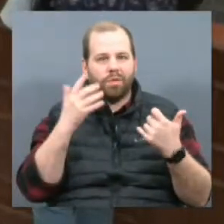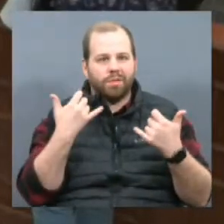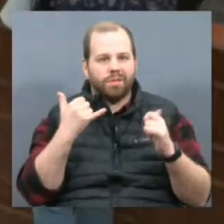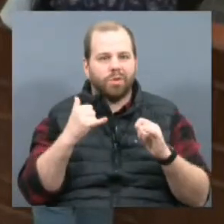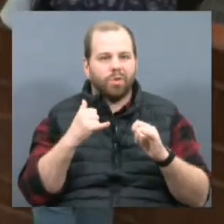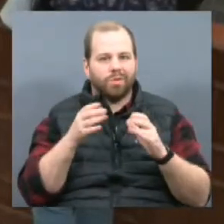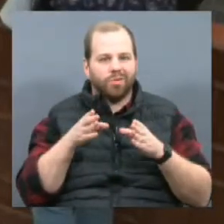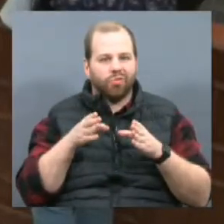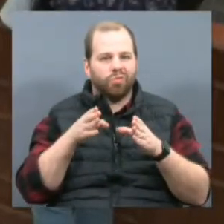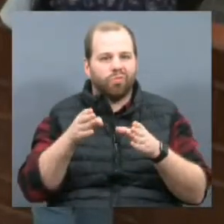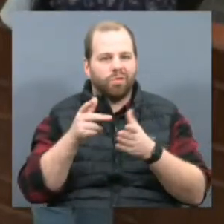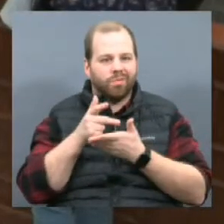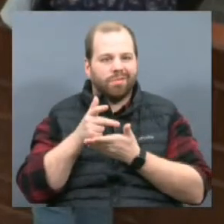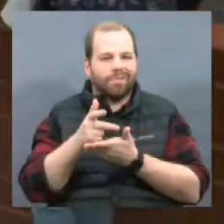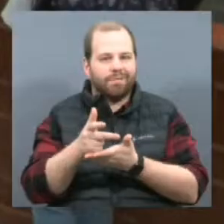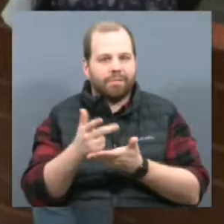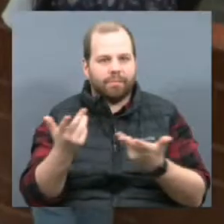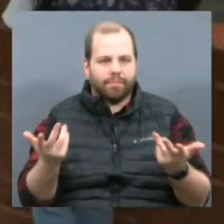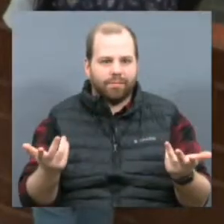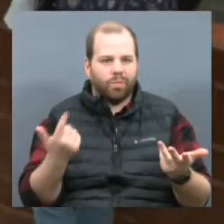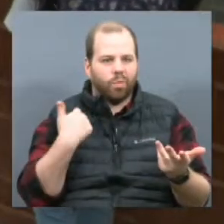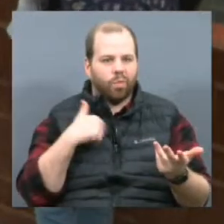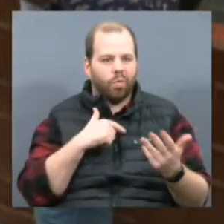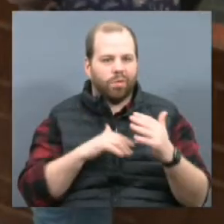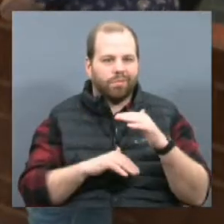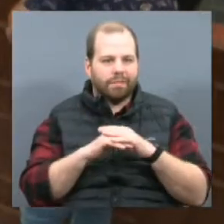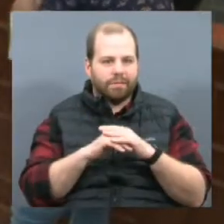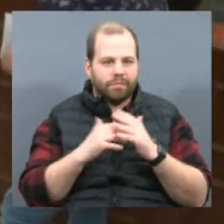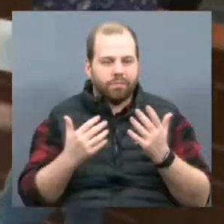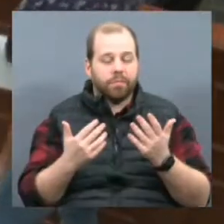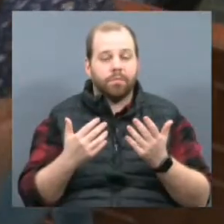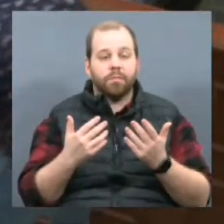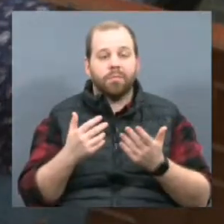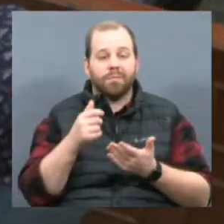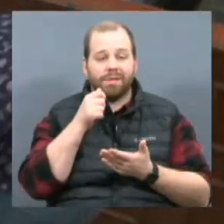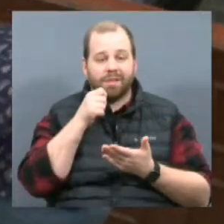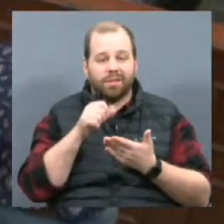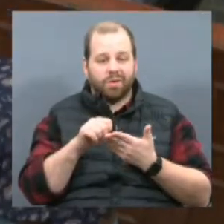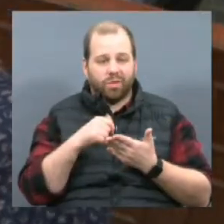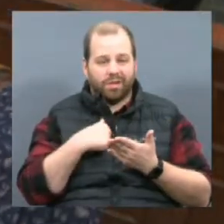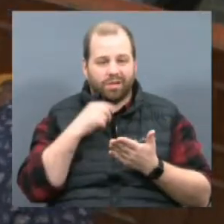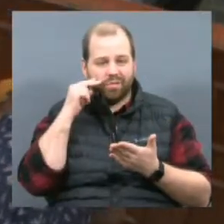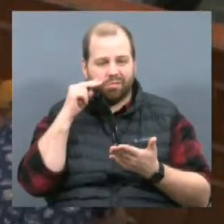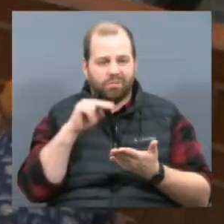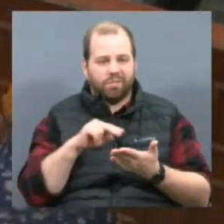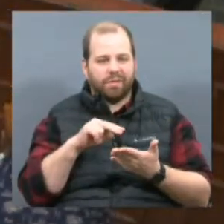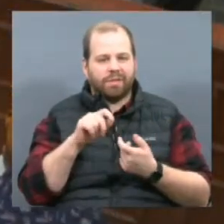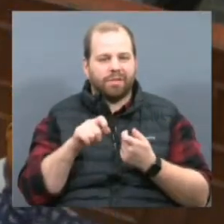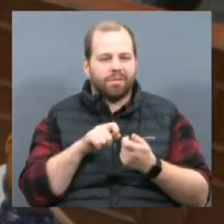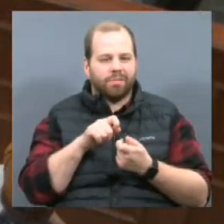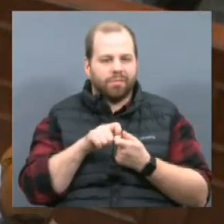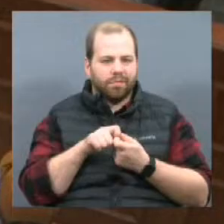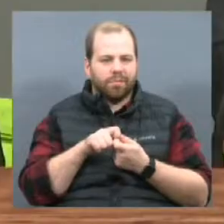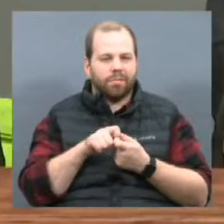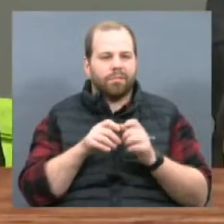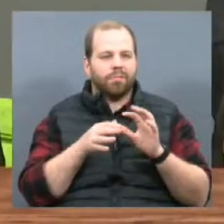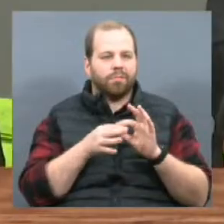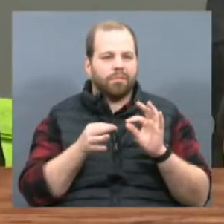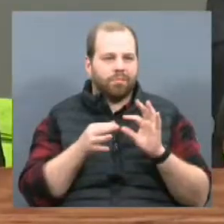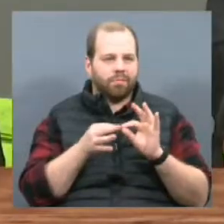because we can't have that much parking. Okay, the letters that I looked at were specifically, a lot of them